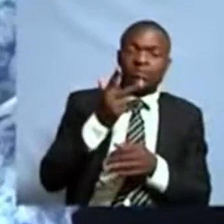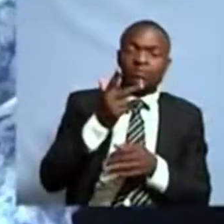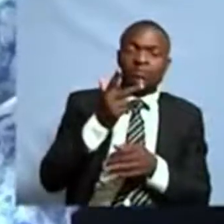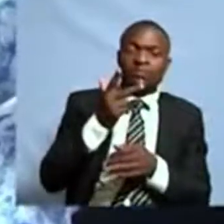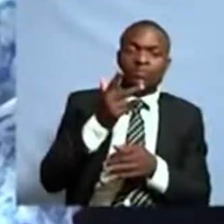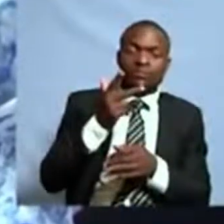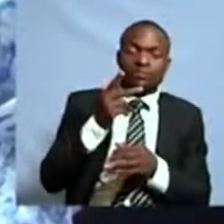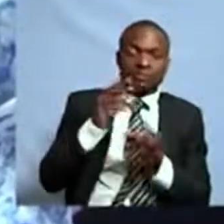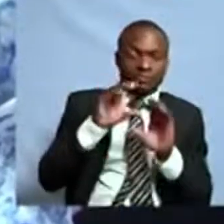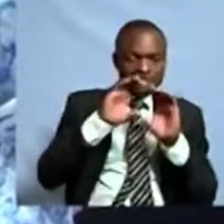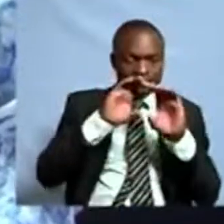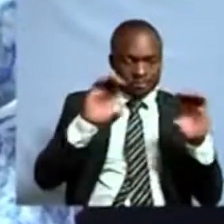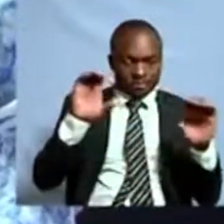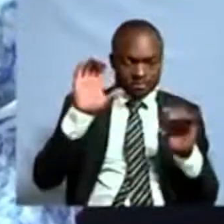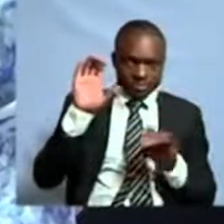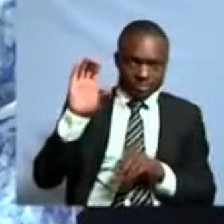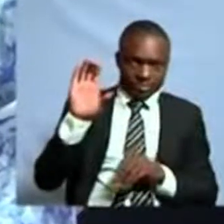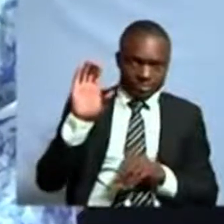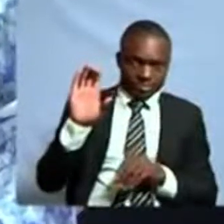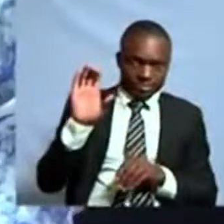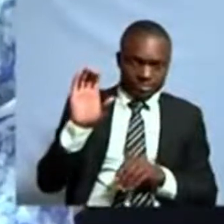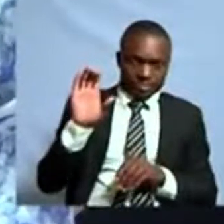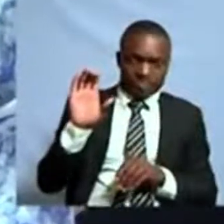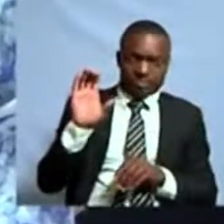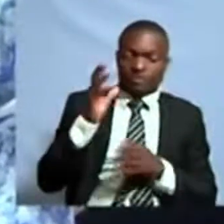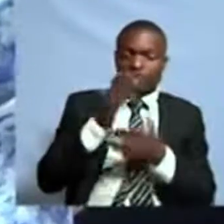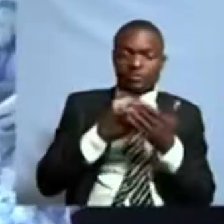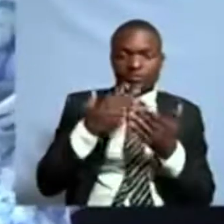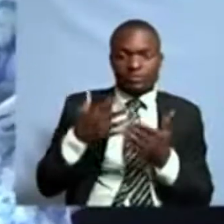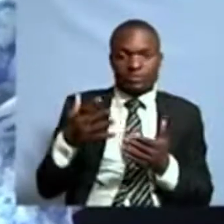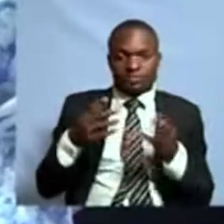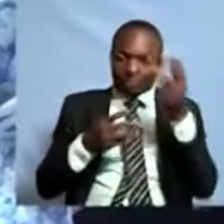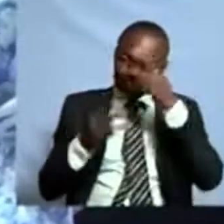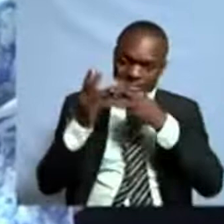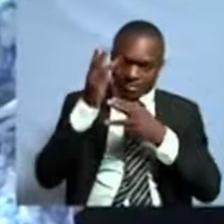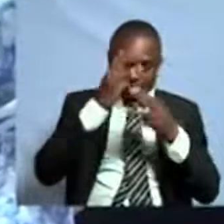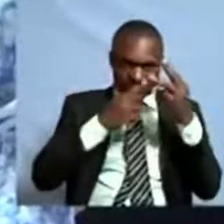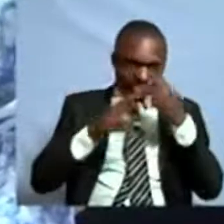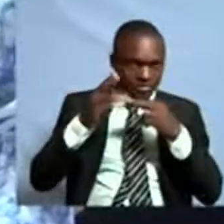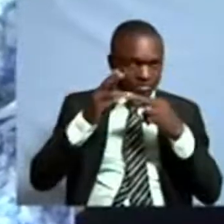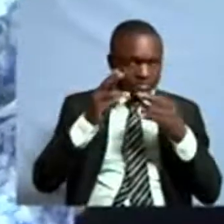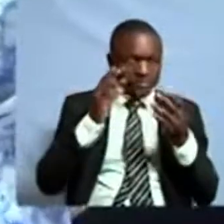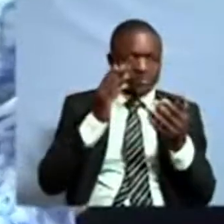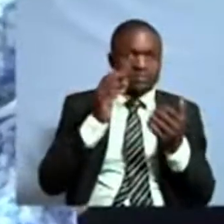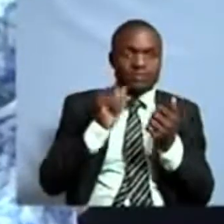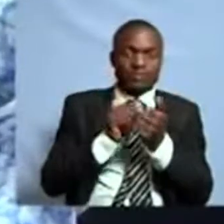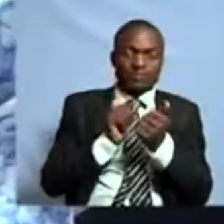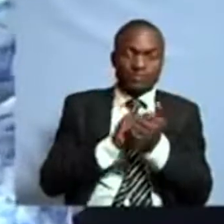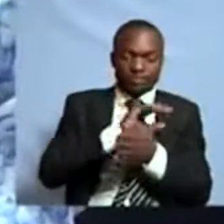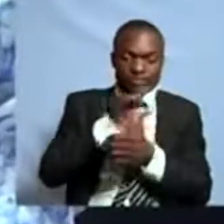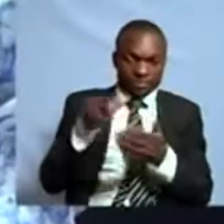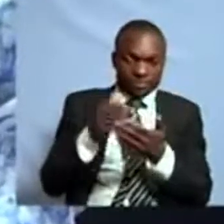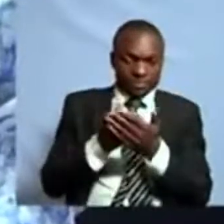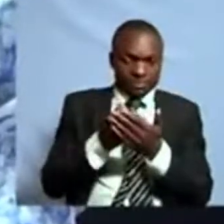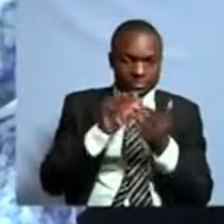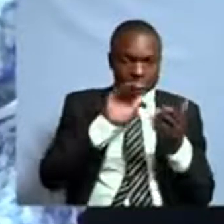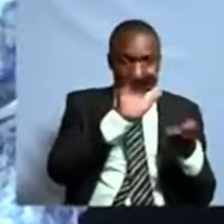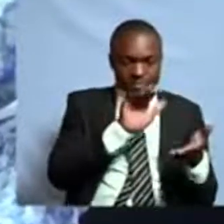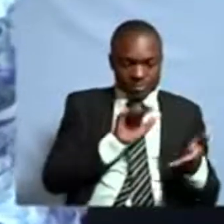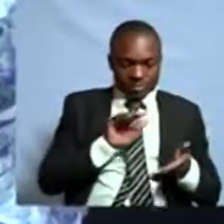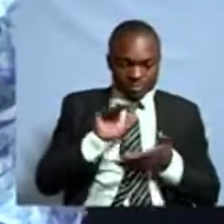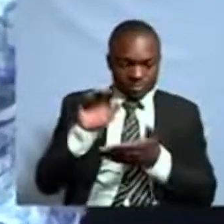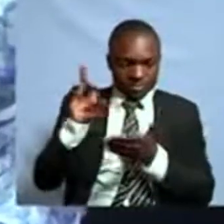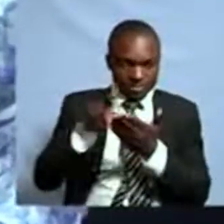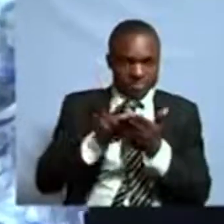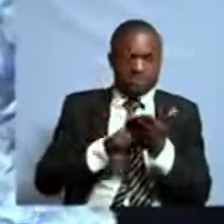so paragraph C is something we are really concerned about in relation to the whole scope of pension laws, and it needs to be